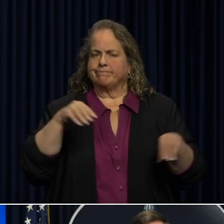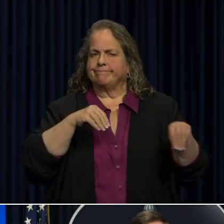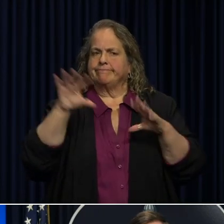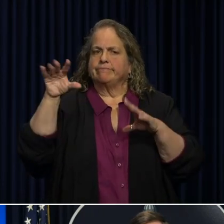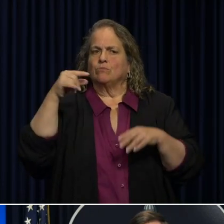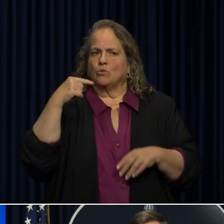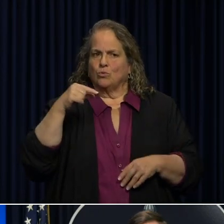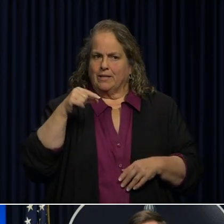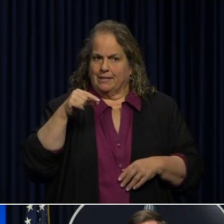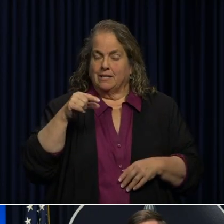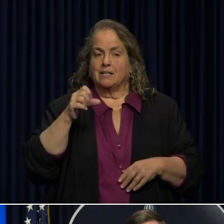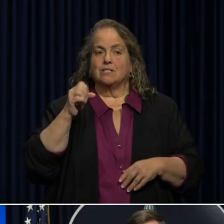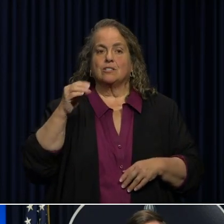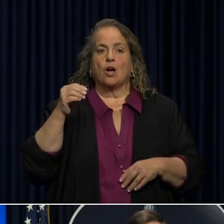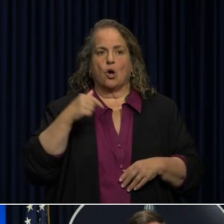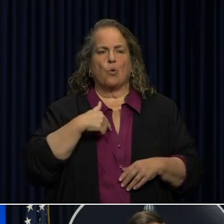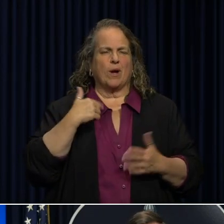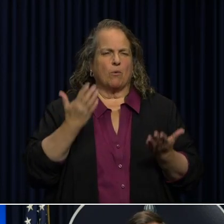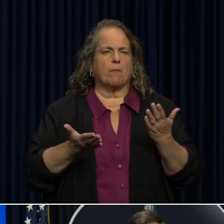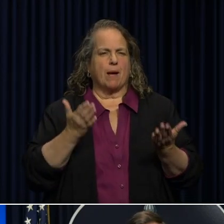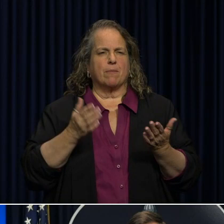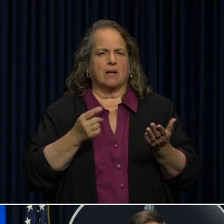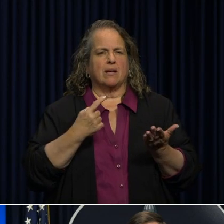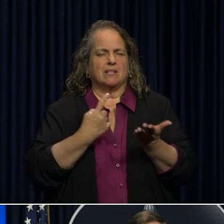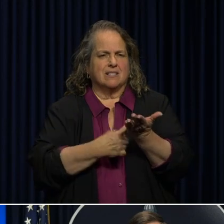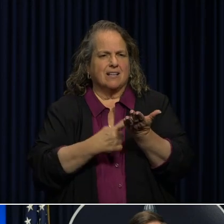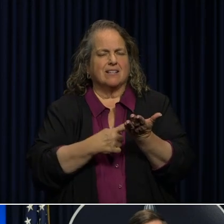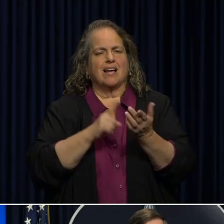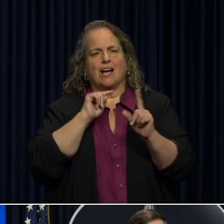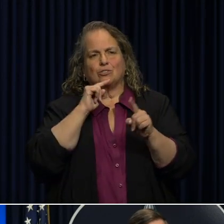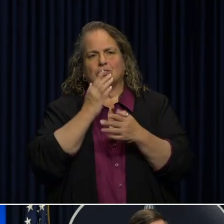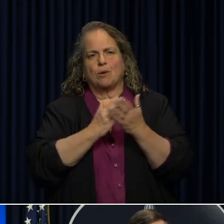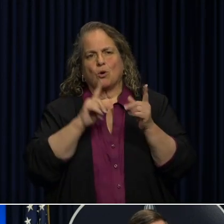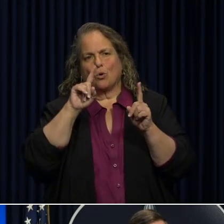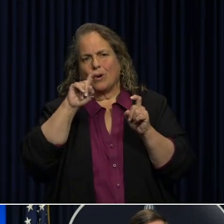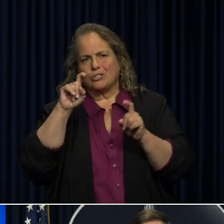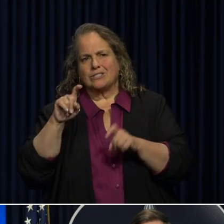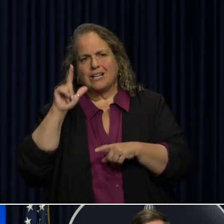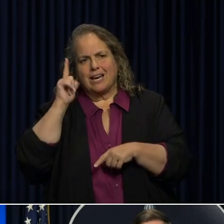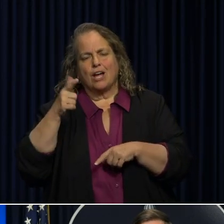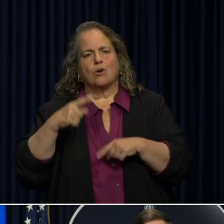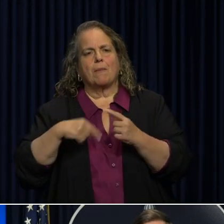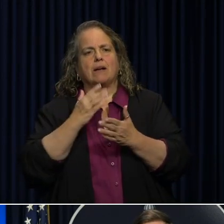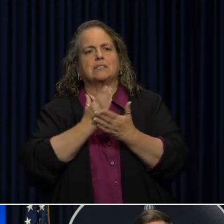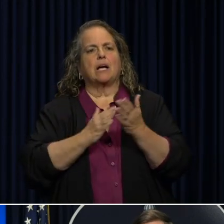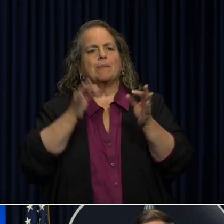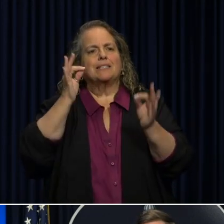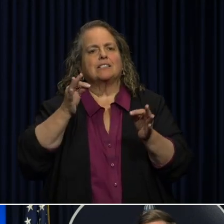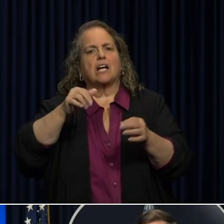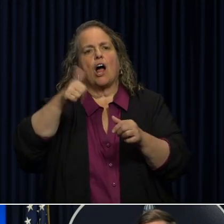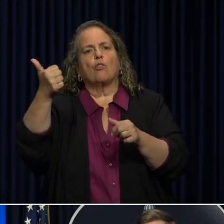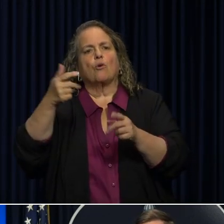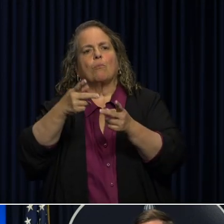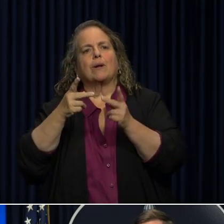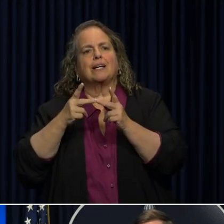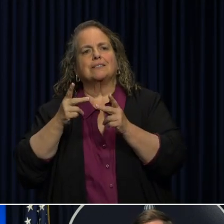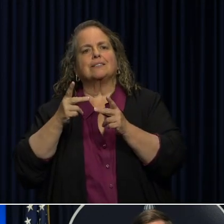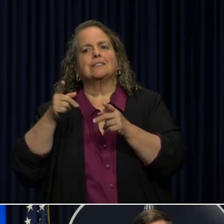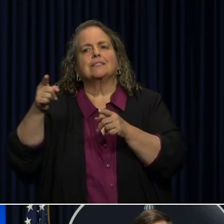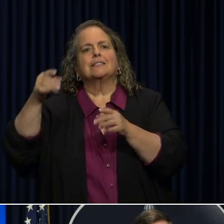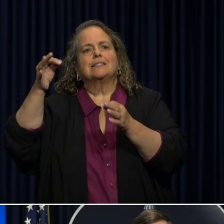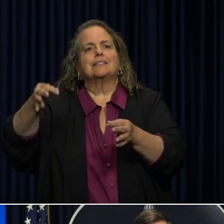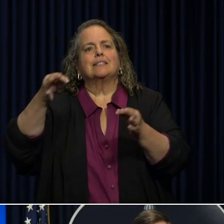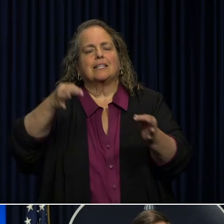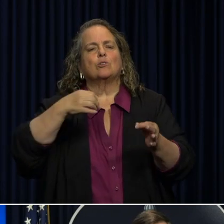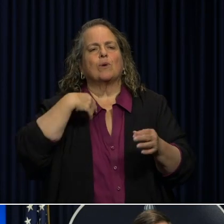talk or answer questions later about decisions that other places are making. We've got to make sure that